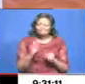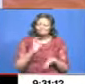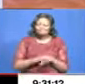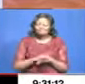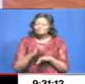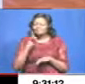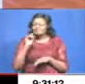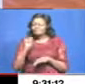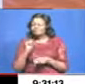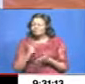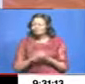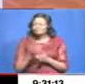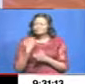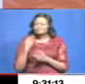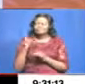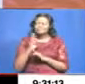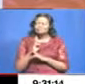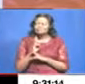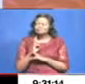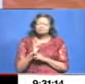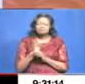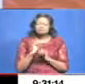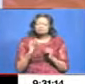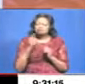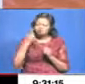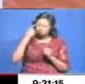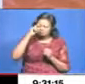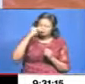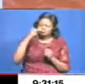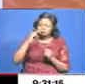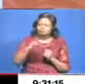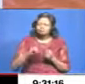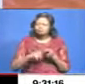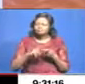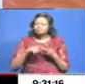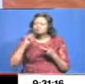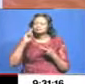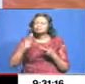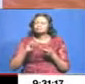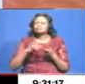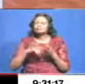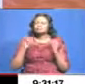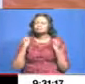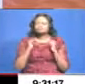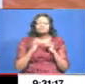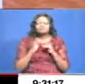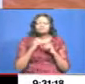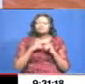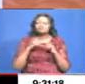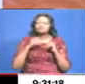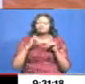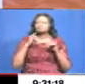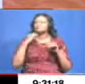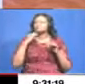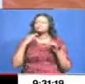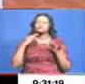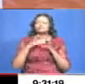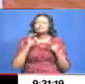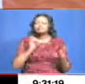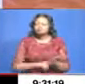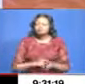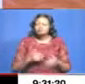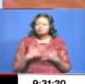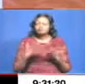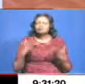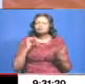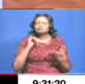that we used to collect, for example, for HIV or TB or malaria. Over the years, we have put in systems that collect very accurate